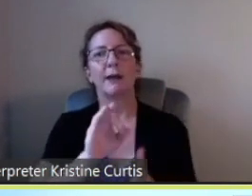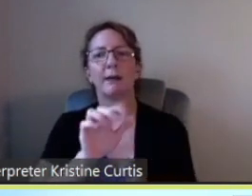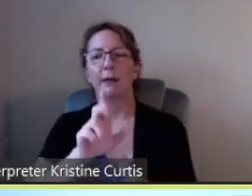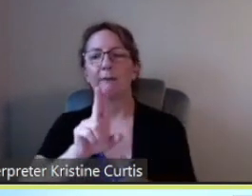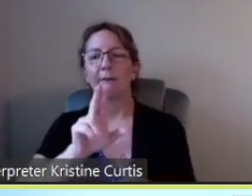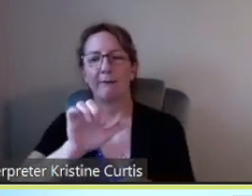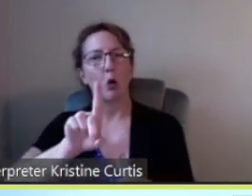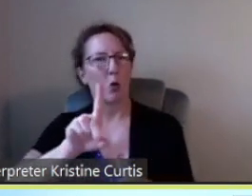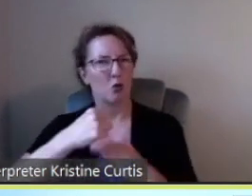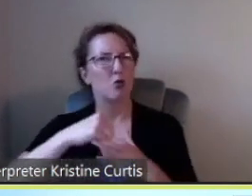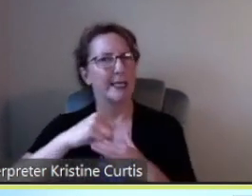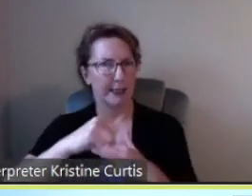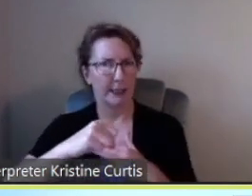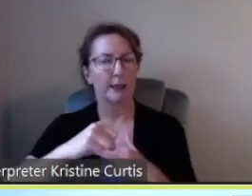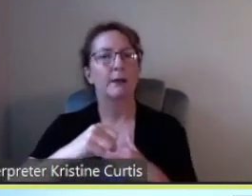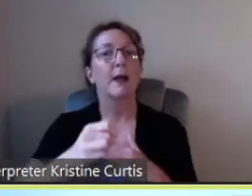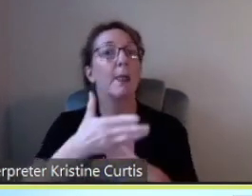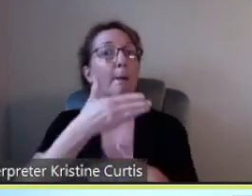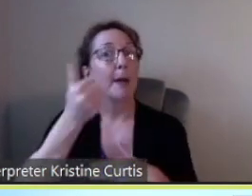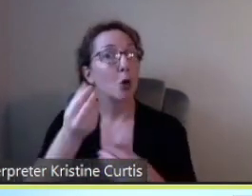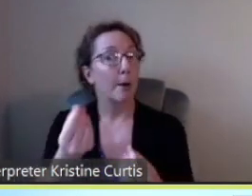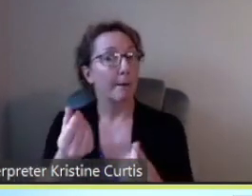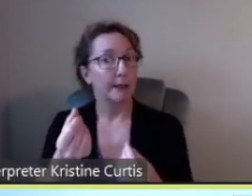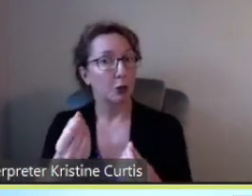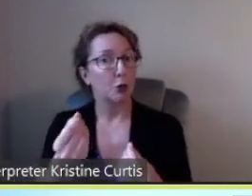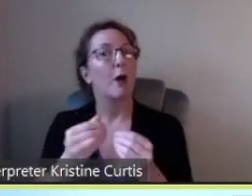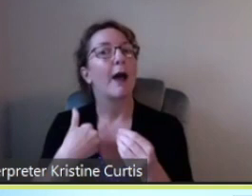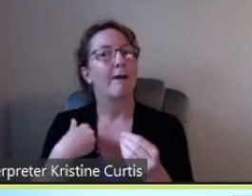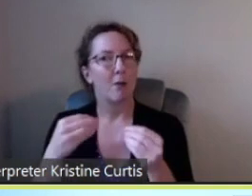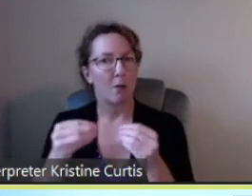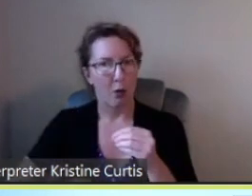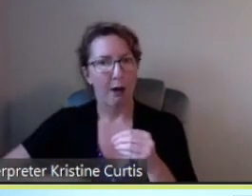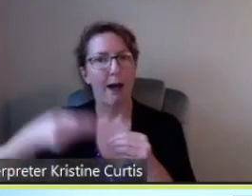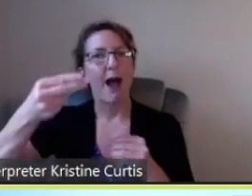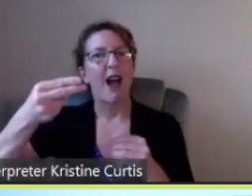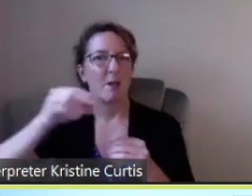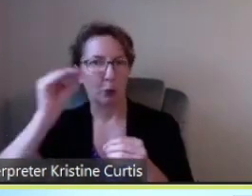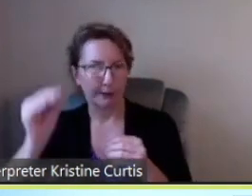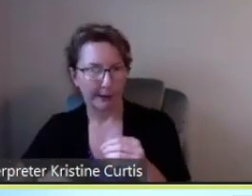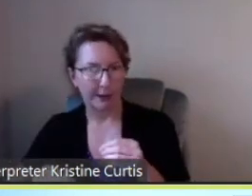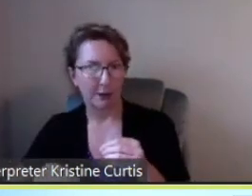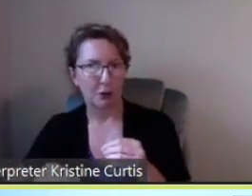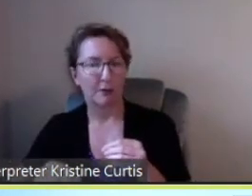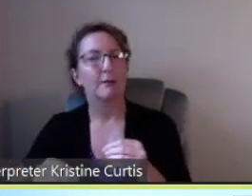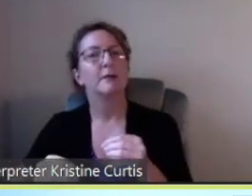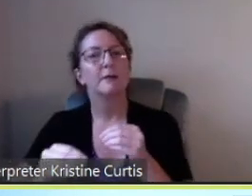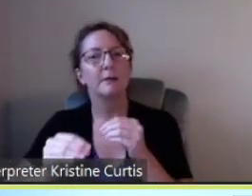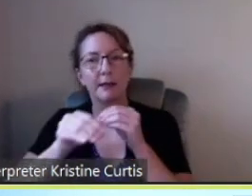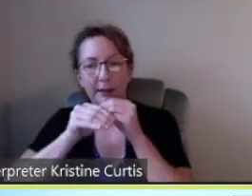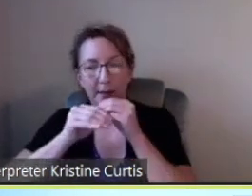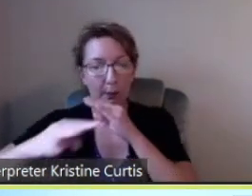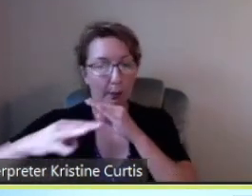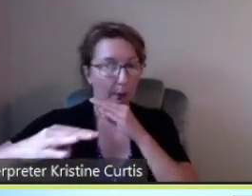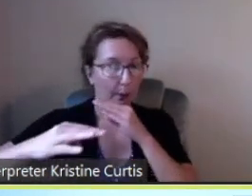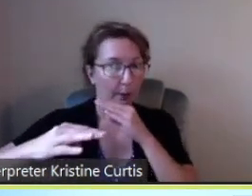the better materials would have a higher filtration efficiency and a lower flow resistance, which means that their data points should